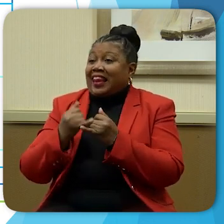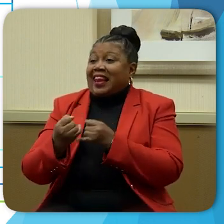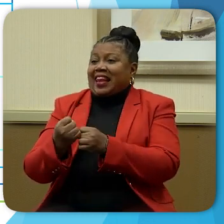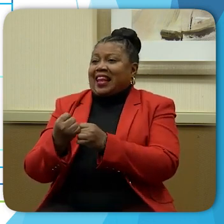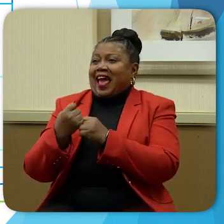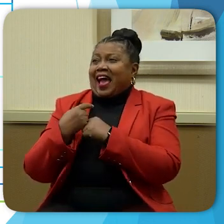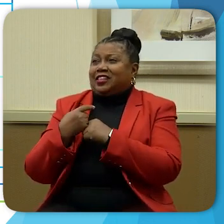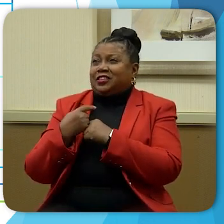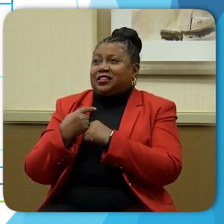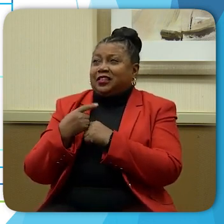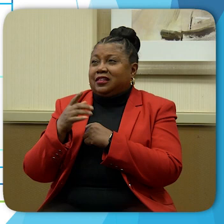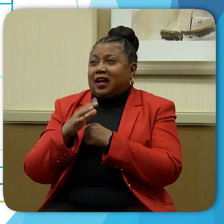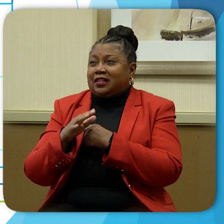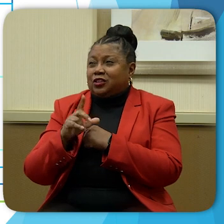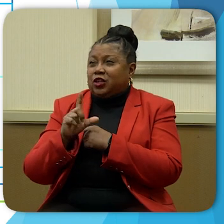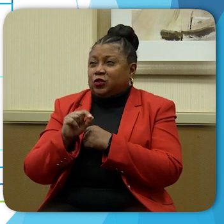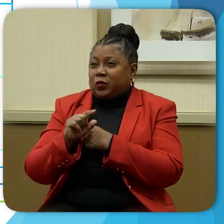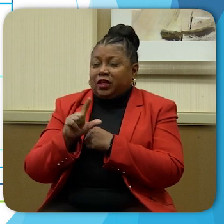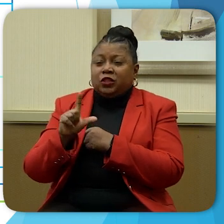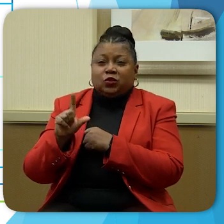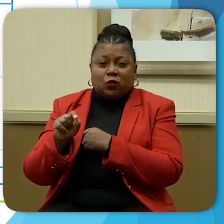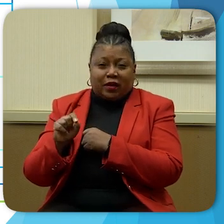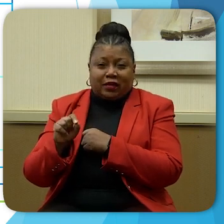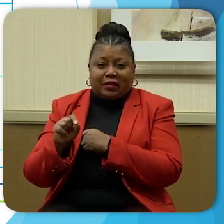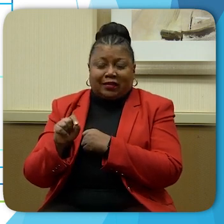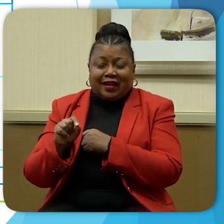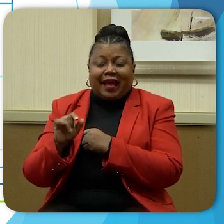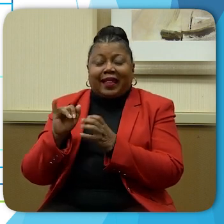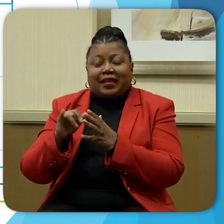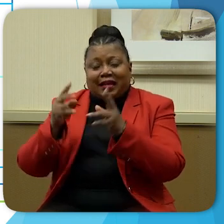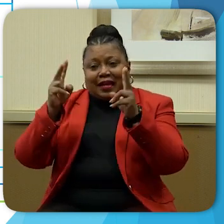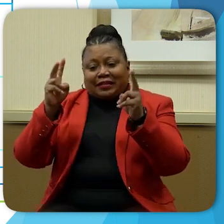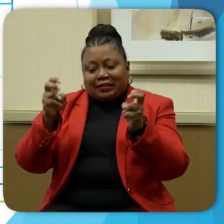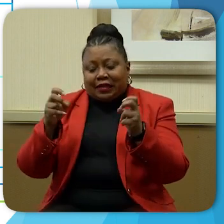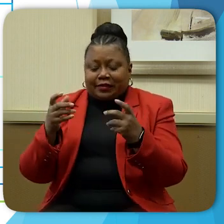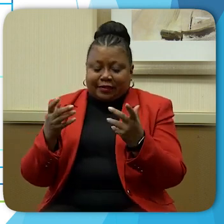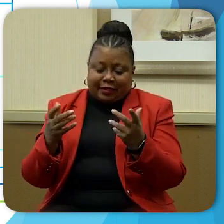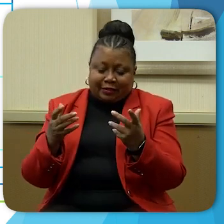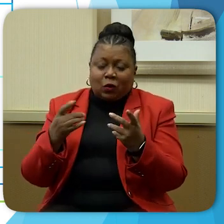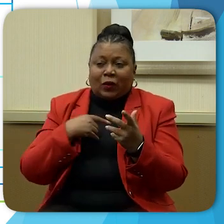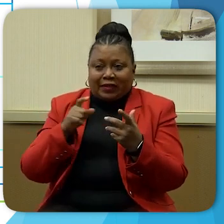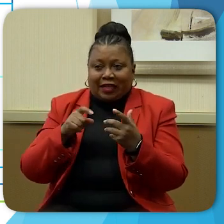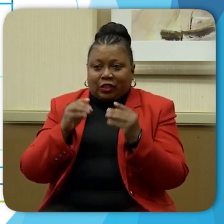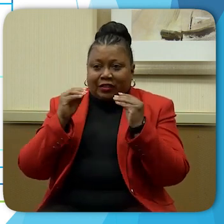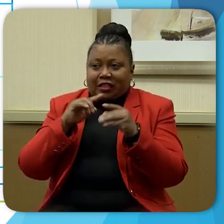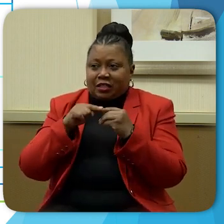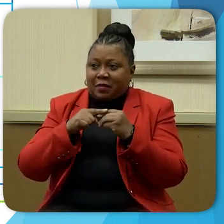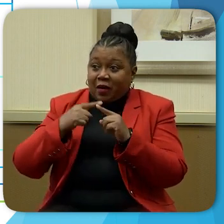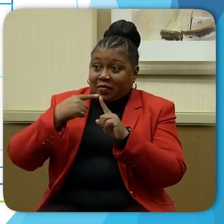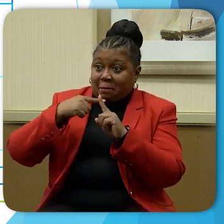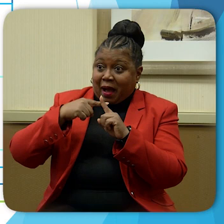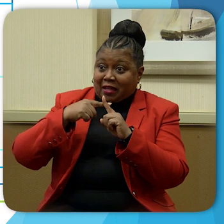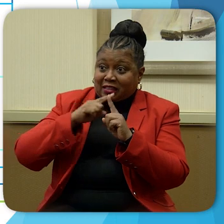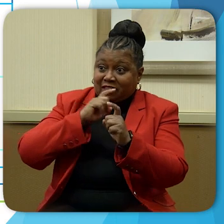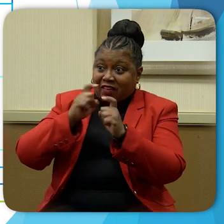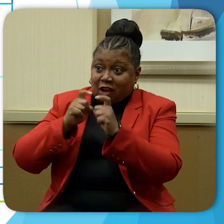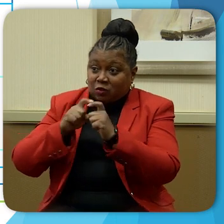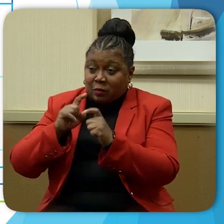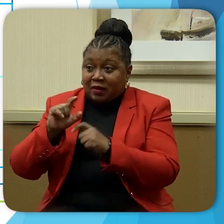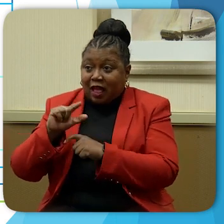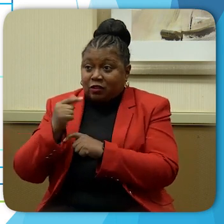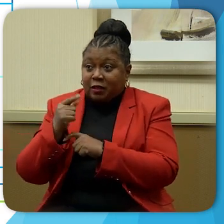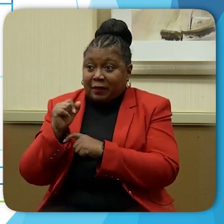last year, well, I guess in 2020. And that says that we need to teach about the positive contributions